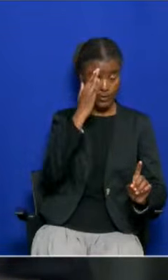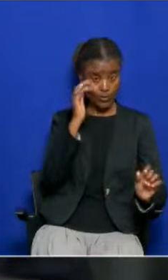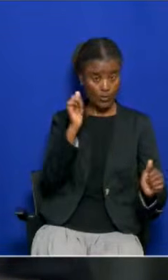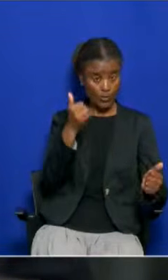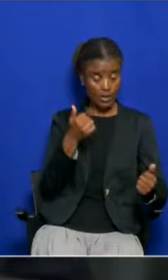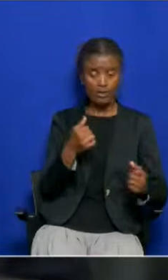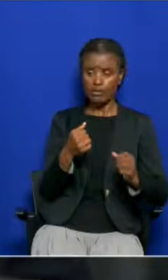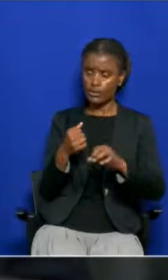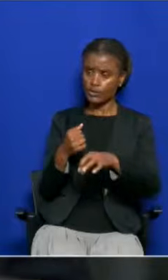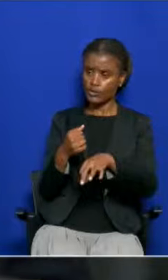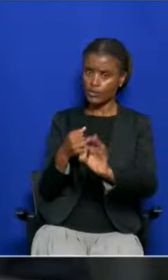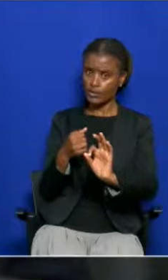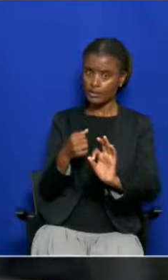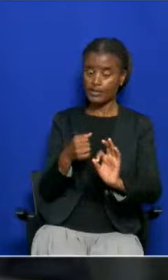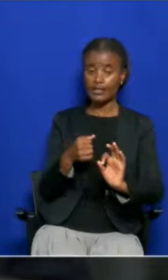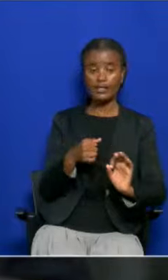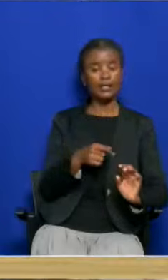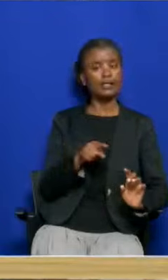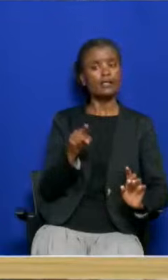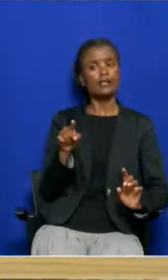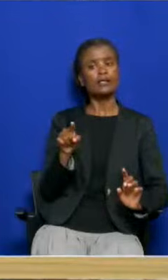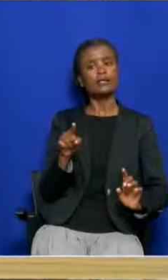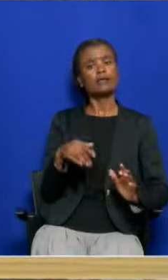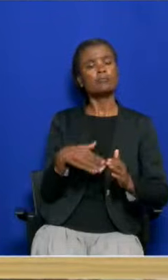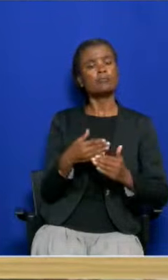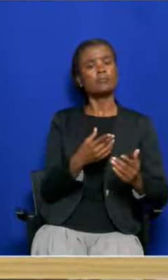in relation to Mr. Mkhwanazi?